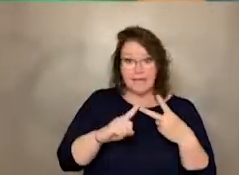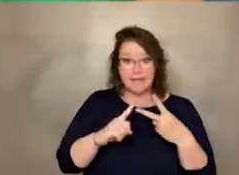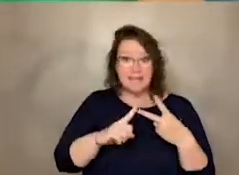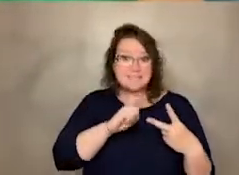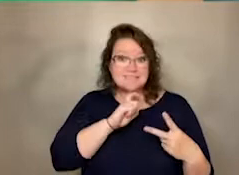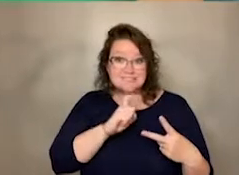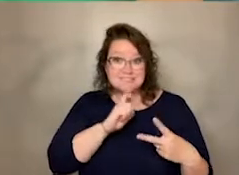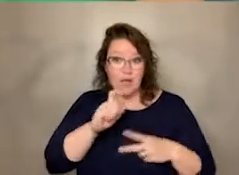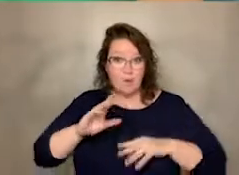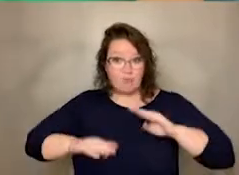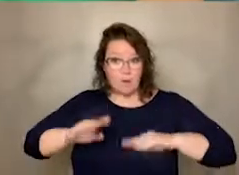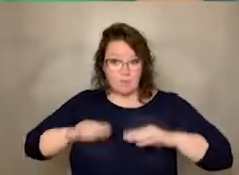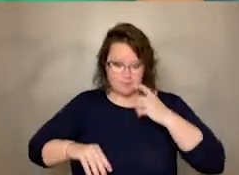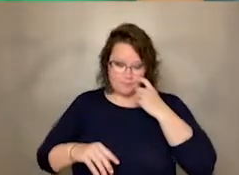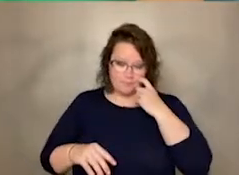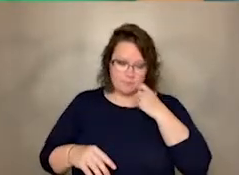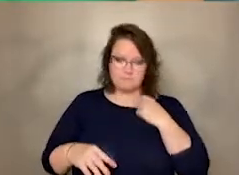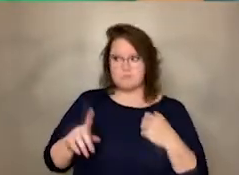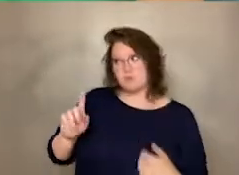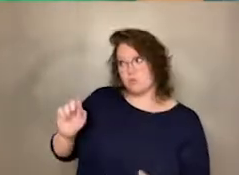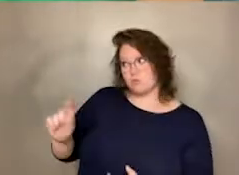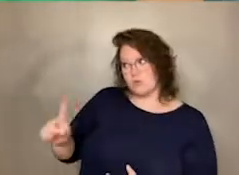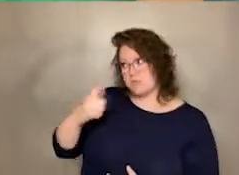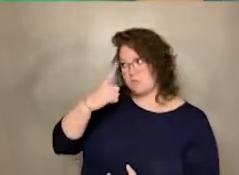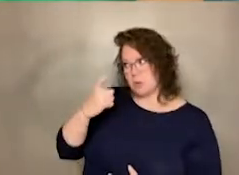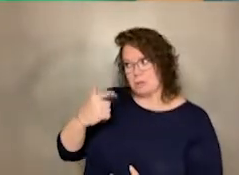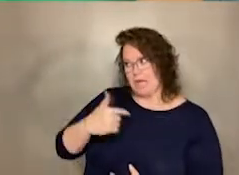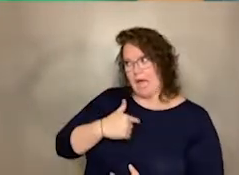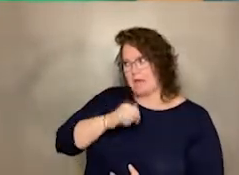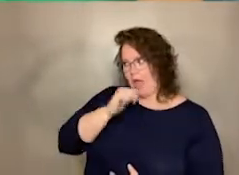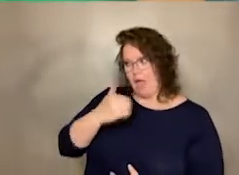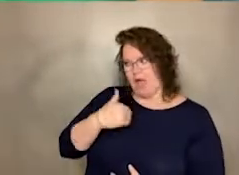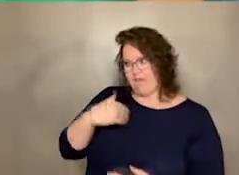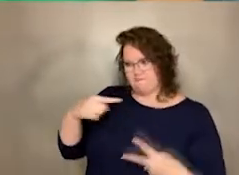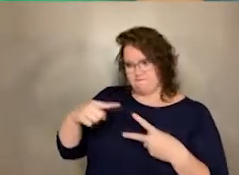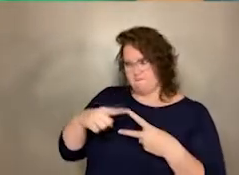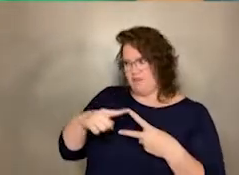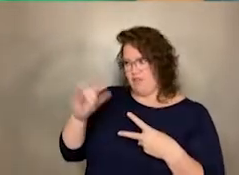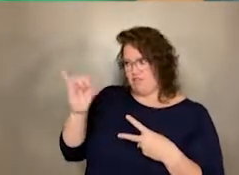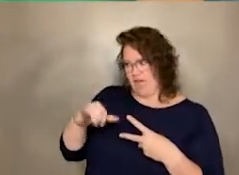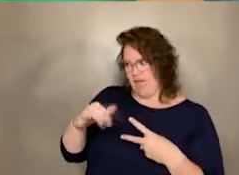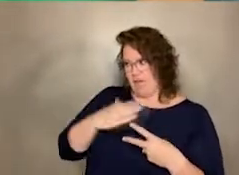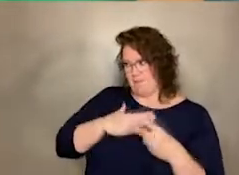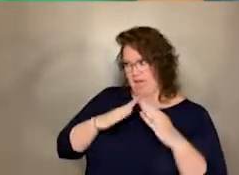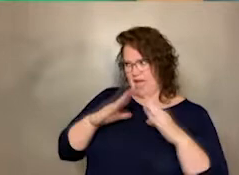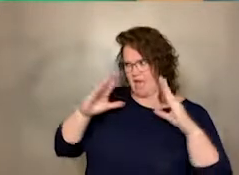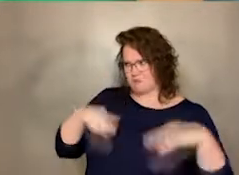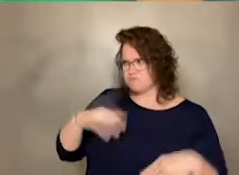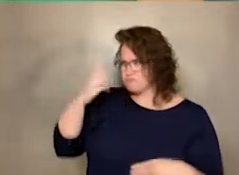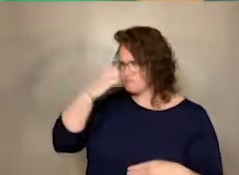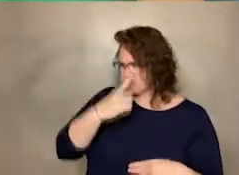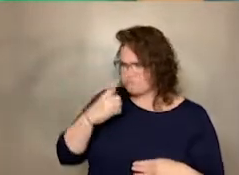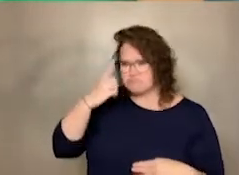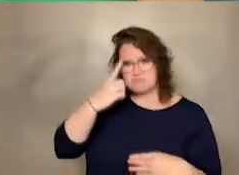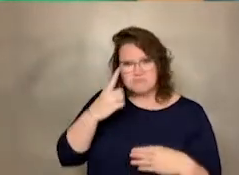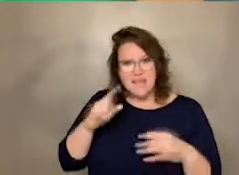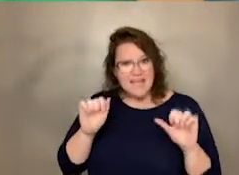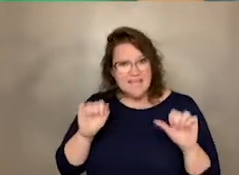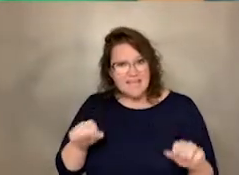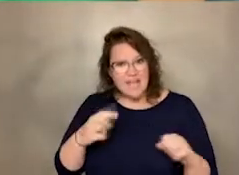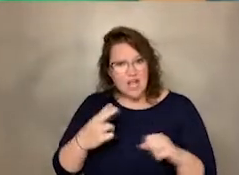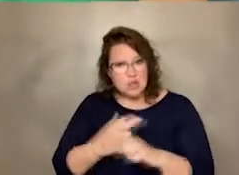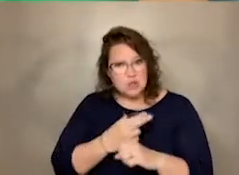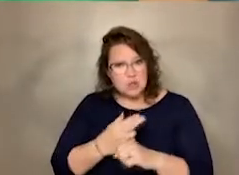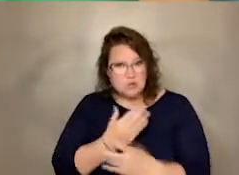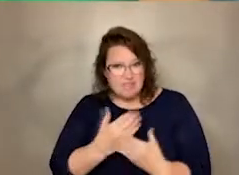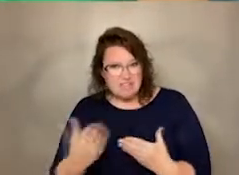have a question. What's that? Because I know I don't have a djembe at my house. Mm-hmm. So I was wondering, are there some ways that maybe we can use the things that we